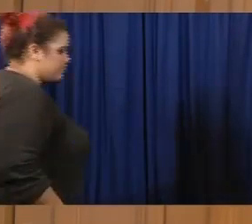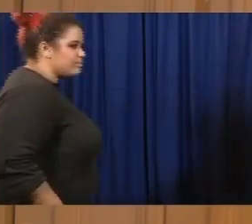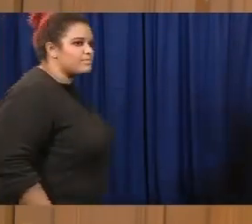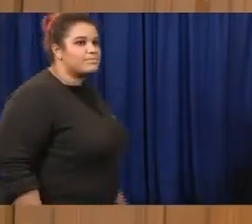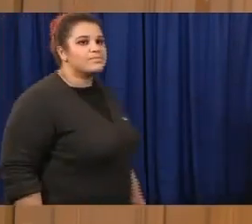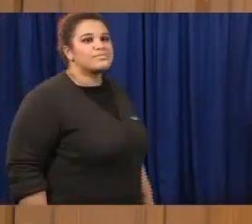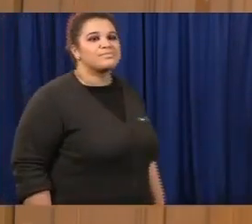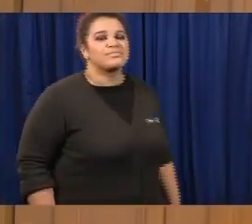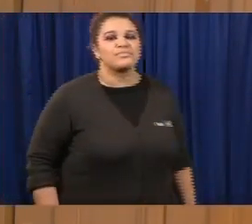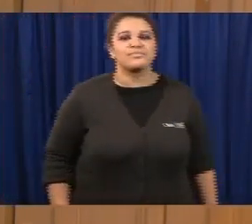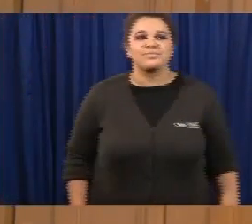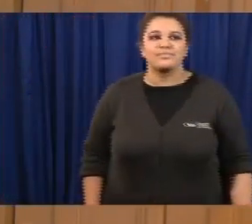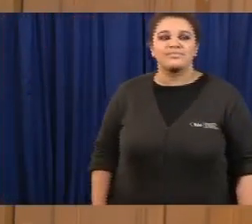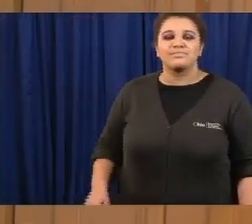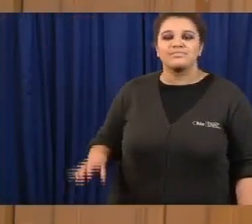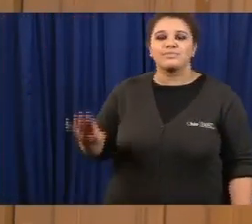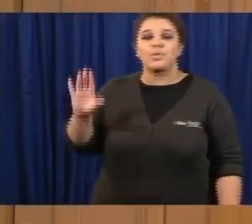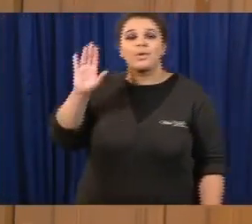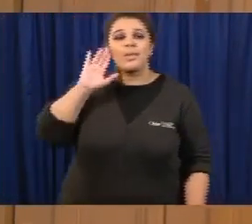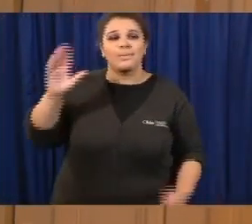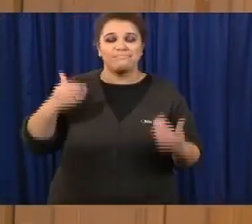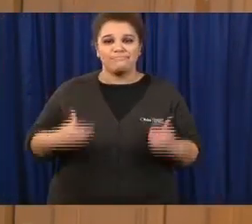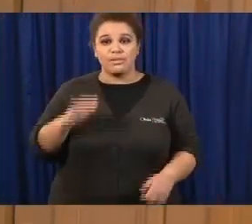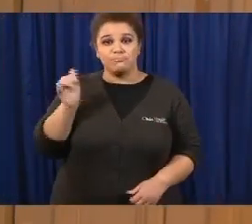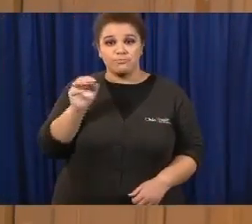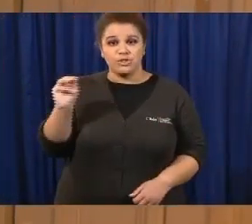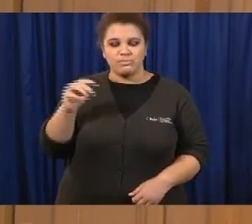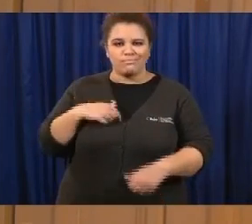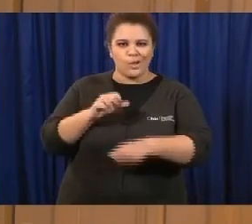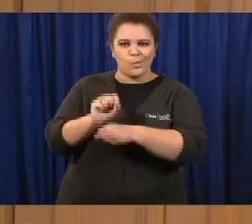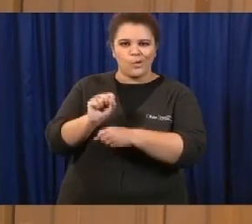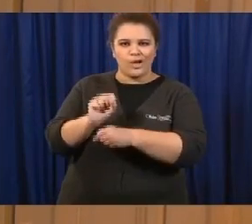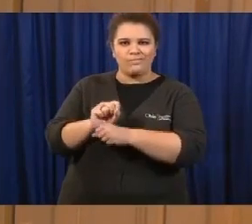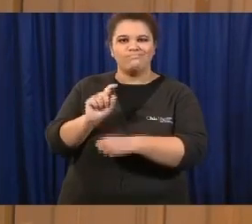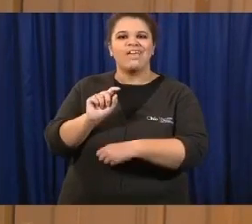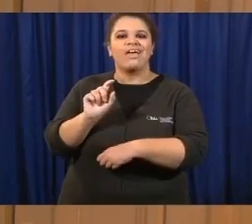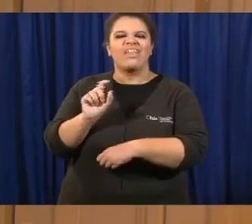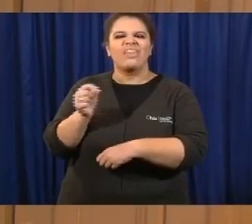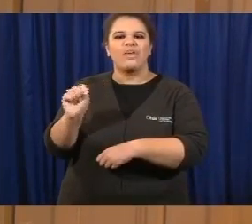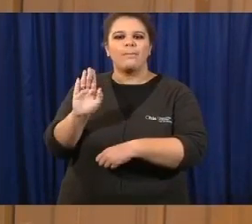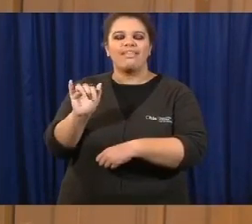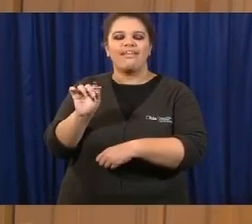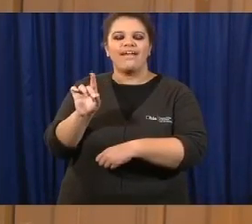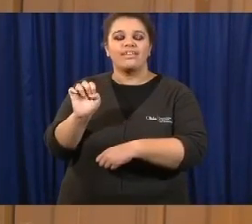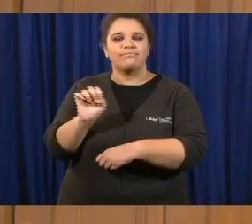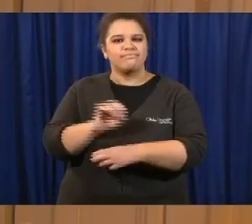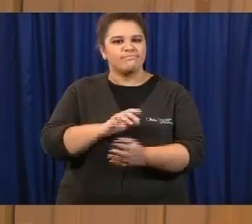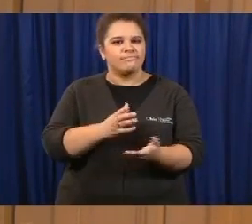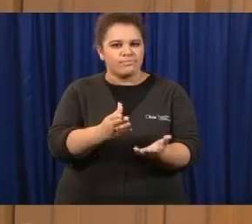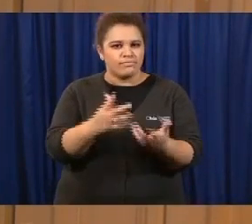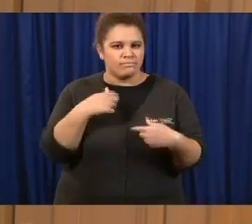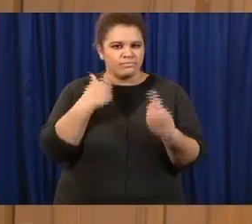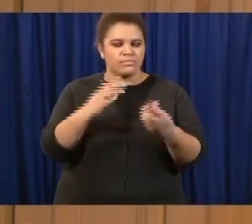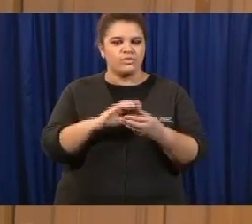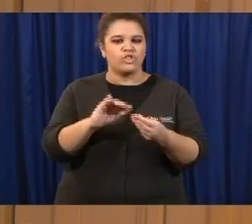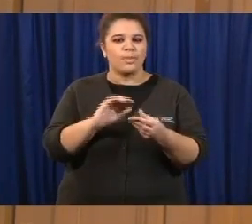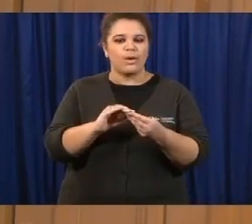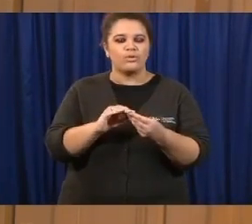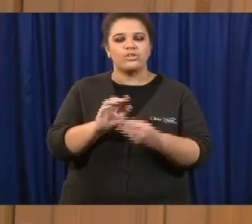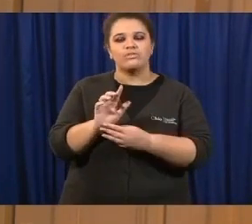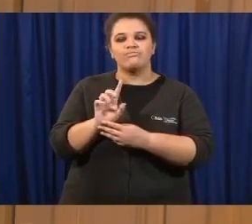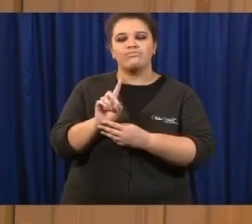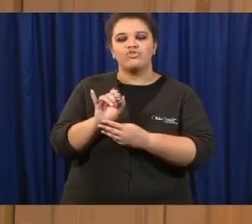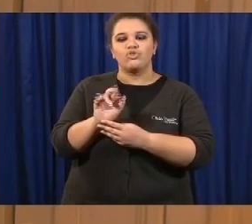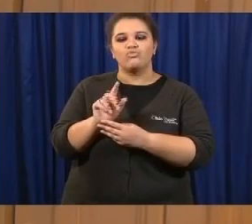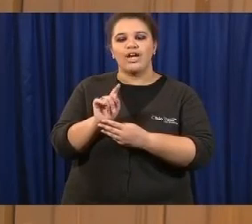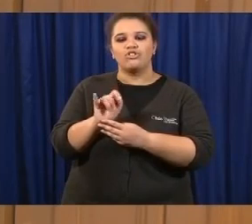Jim Province with The Blade. Also a question for Dr. Acton. You've talked about directional trends, And in the past, you've mentioned